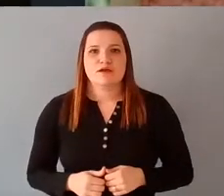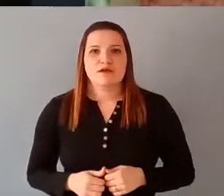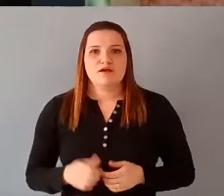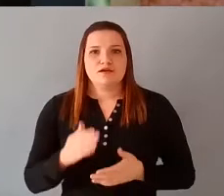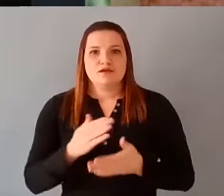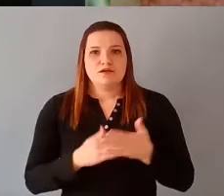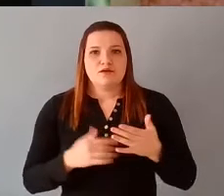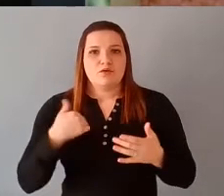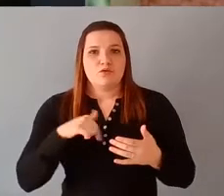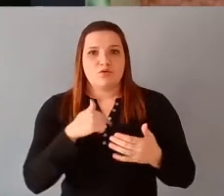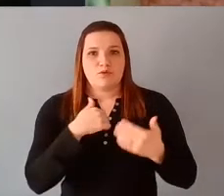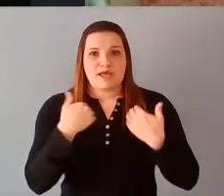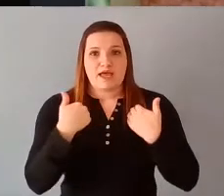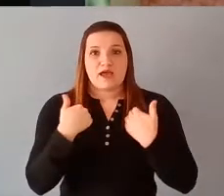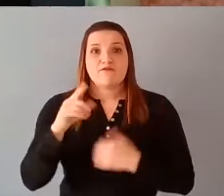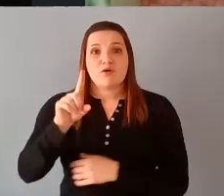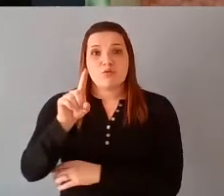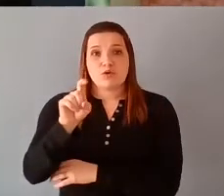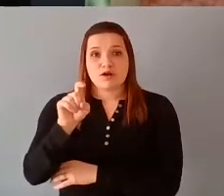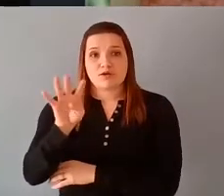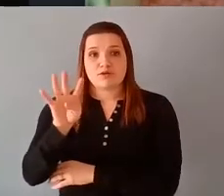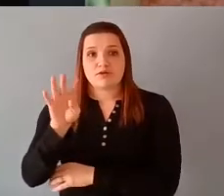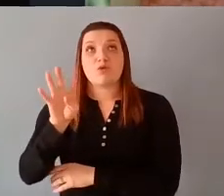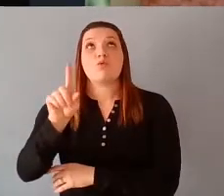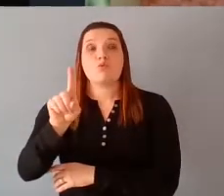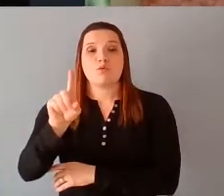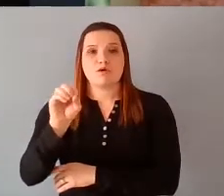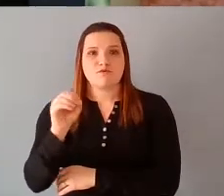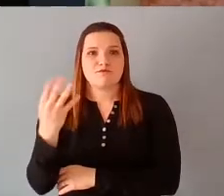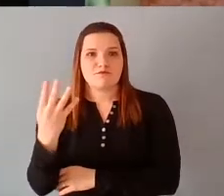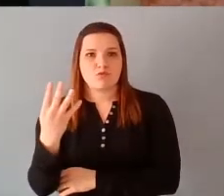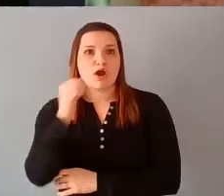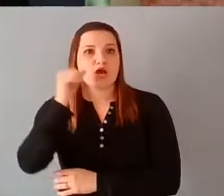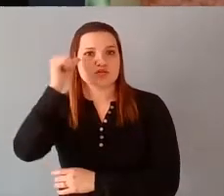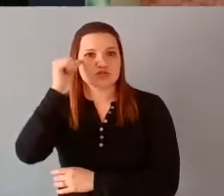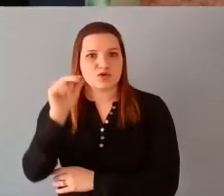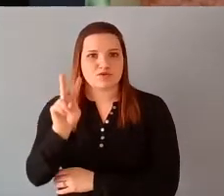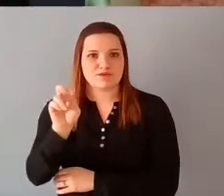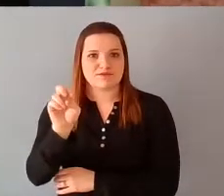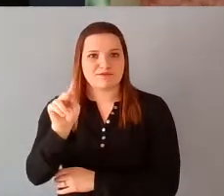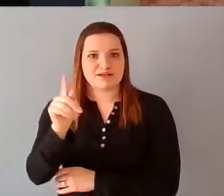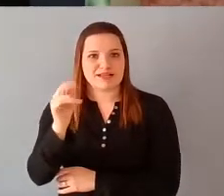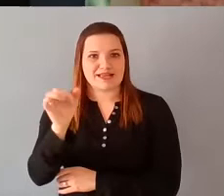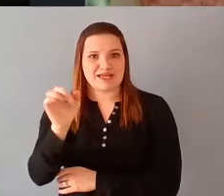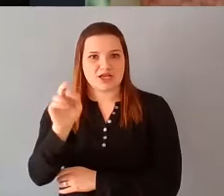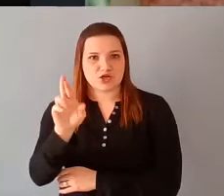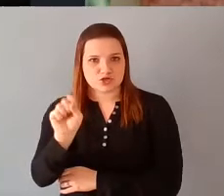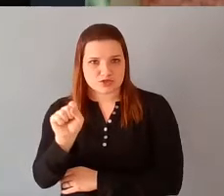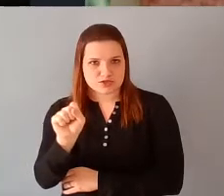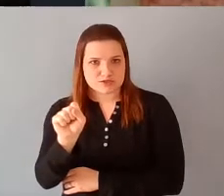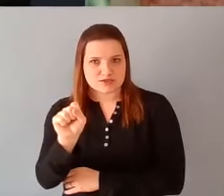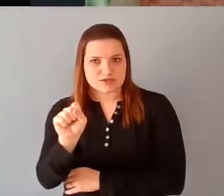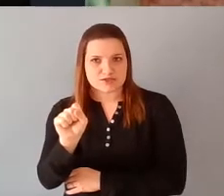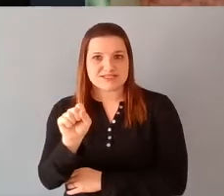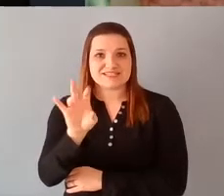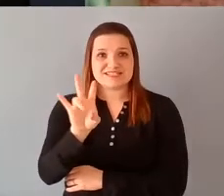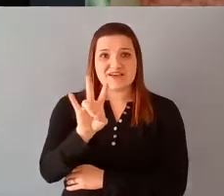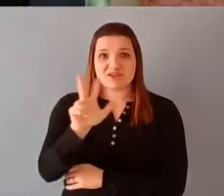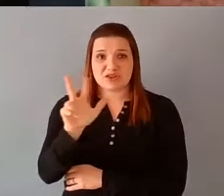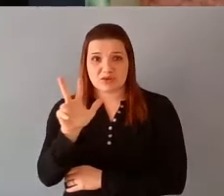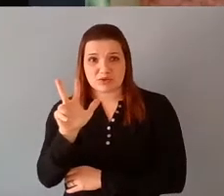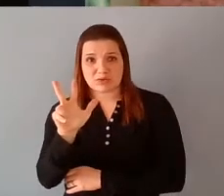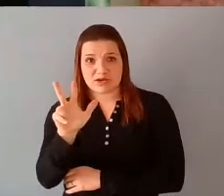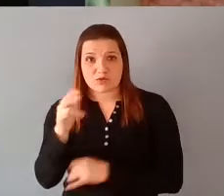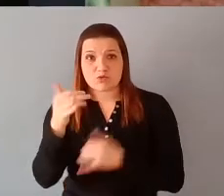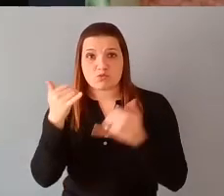own 104 adult ventilators in the acute medical center. 73 of them are